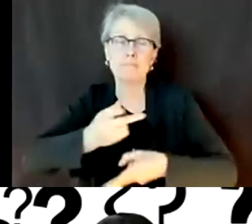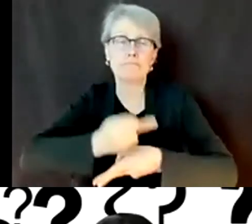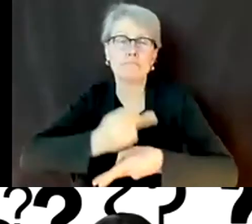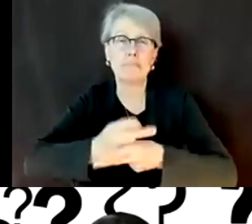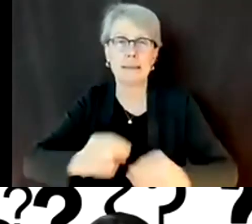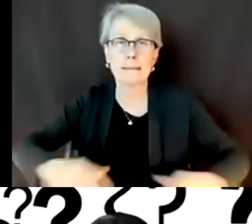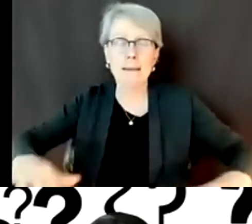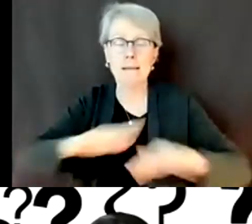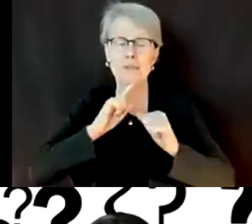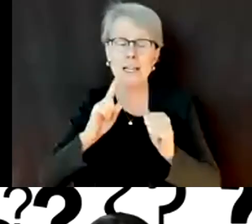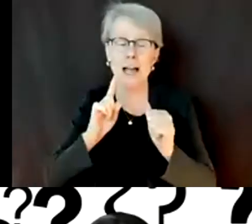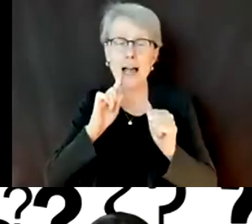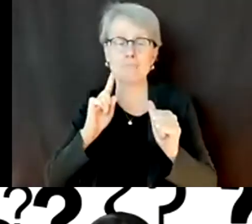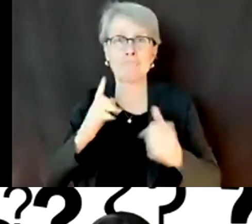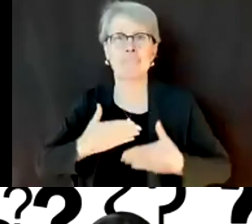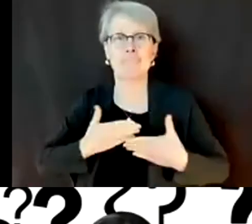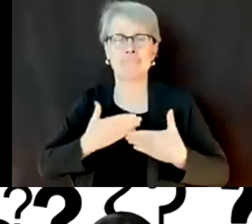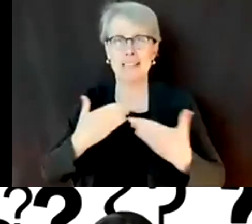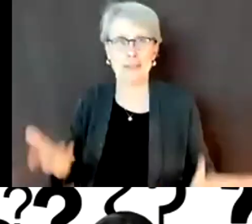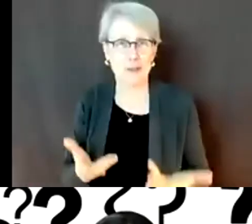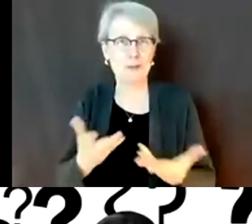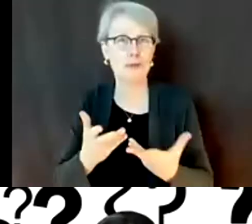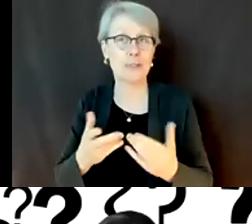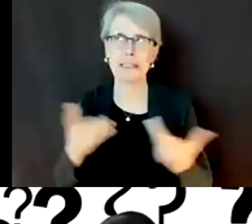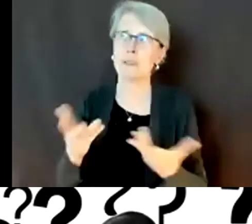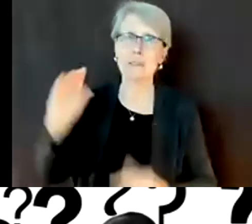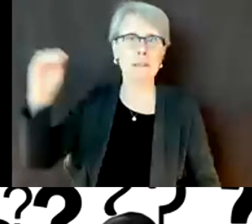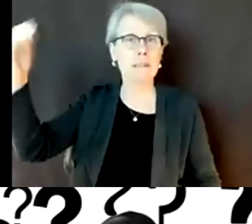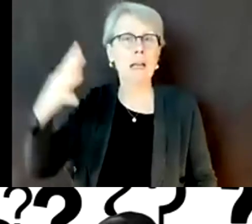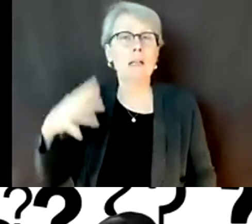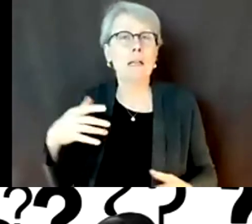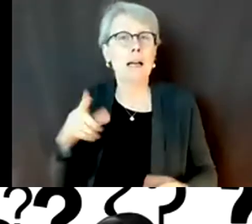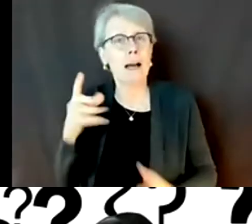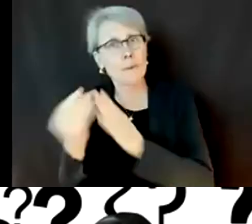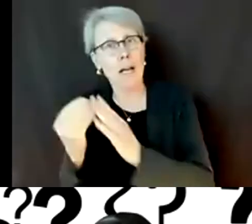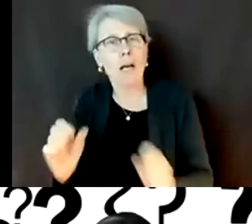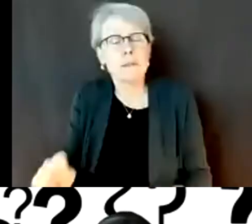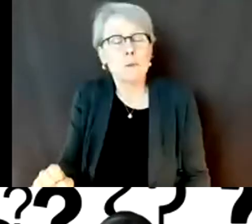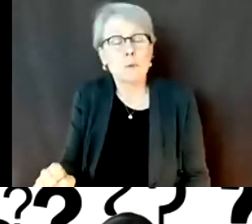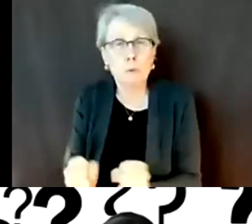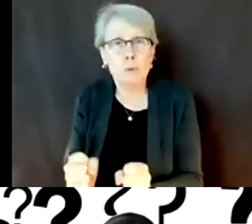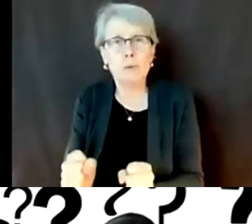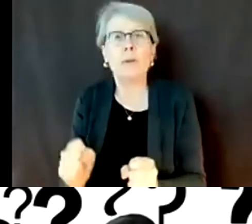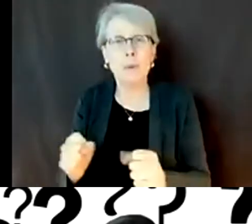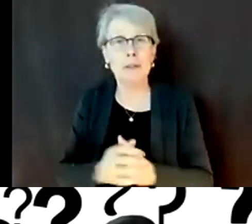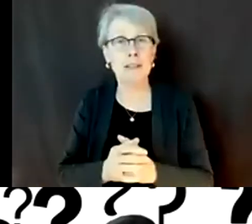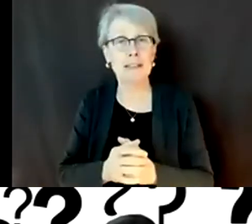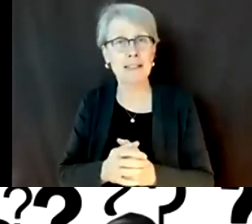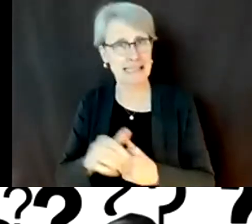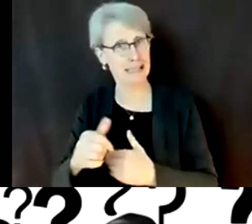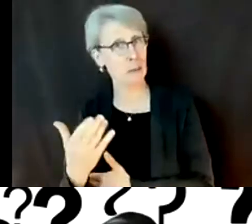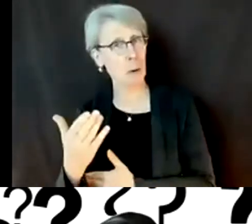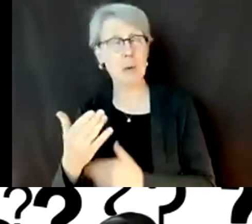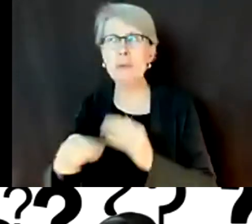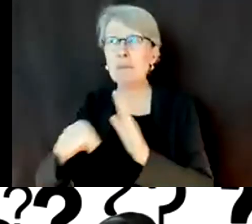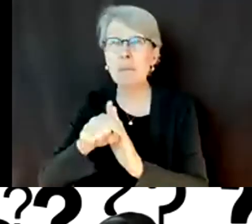be speaking to you today from this place. Lots of sunshine, very cold today, very cold. It was warmer this morning. It was